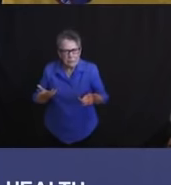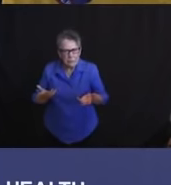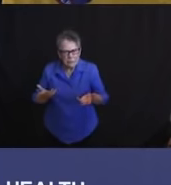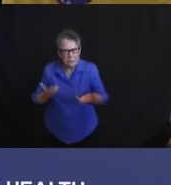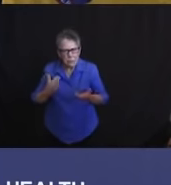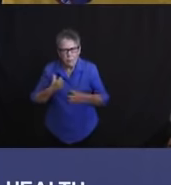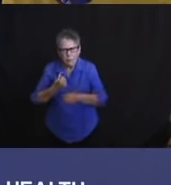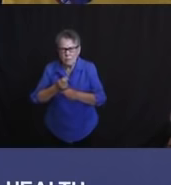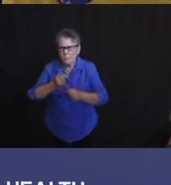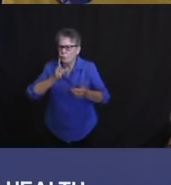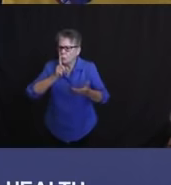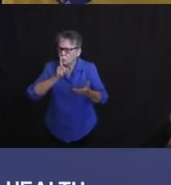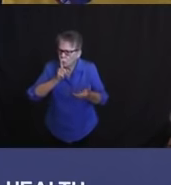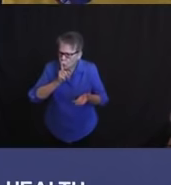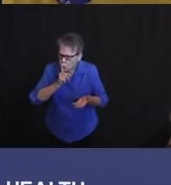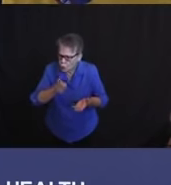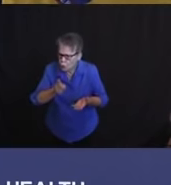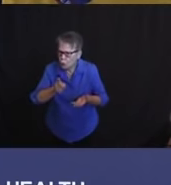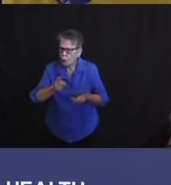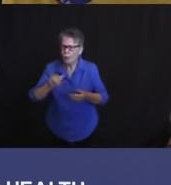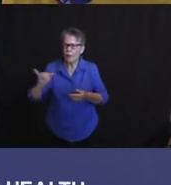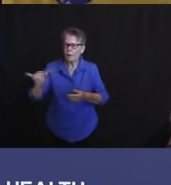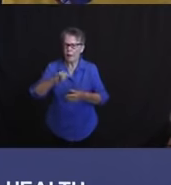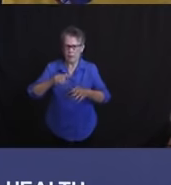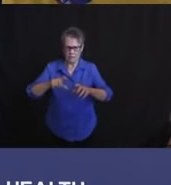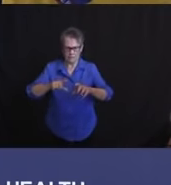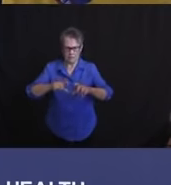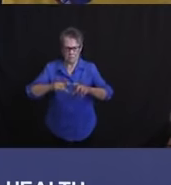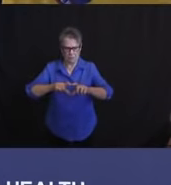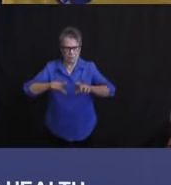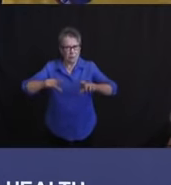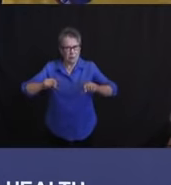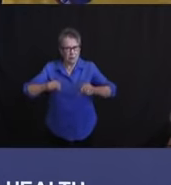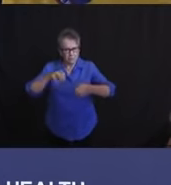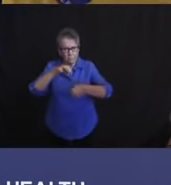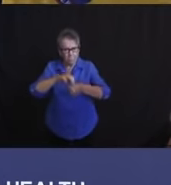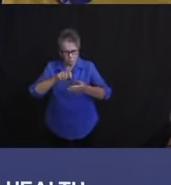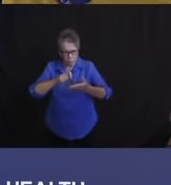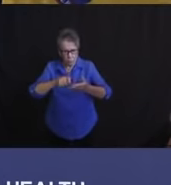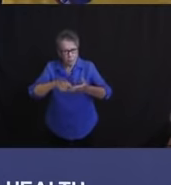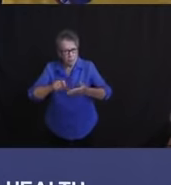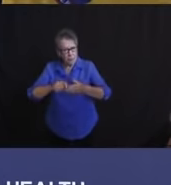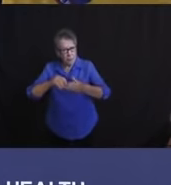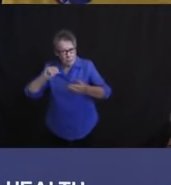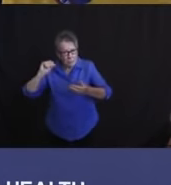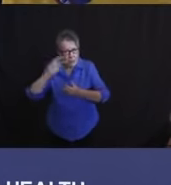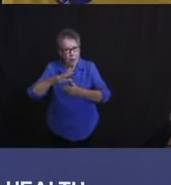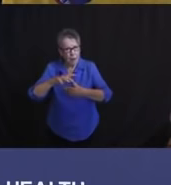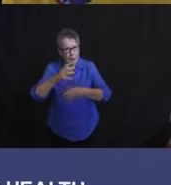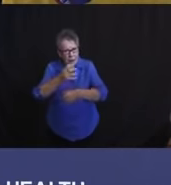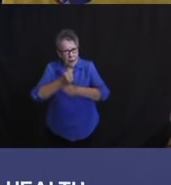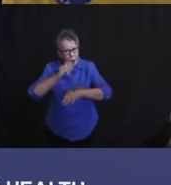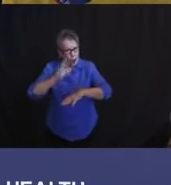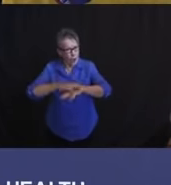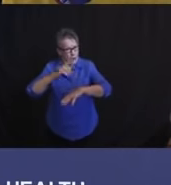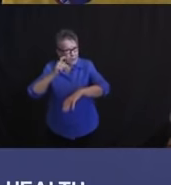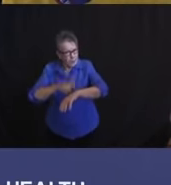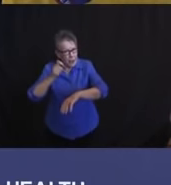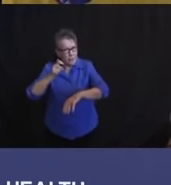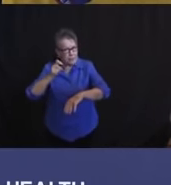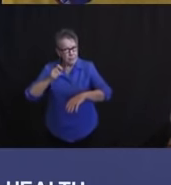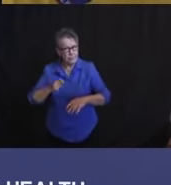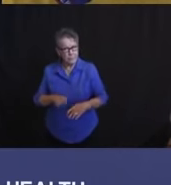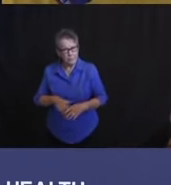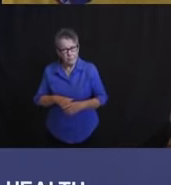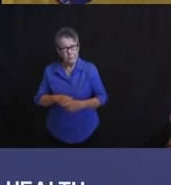getting into voters' hands and get returned promptly. So we're paying extremely close attention. As the governor said, it's a